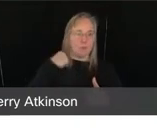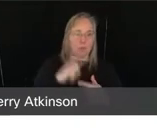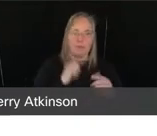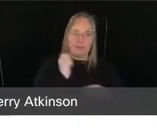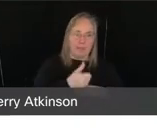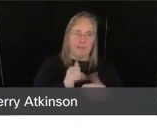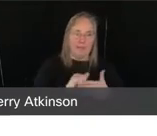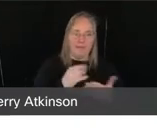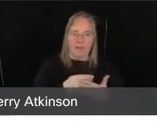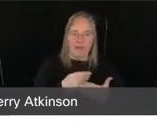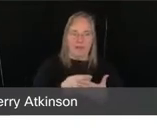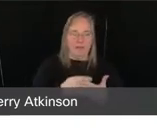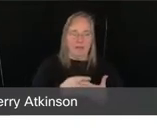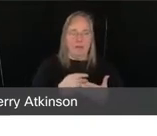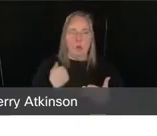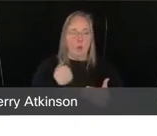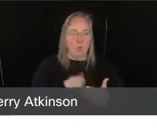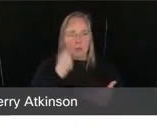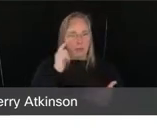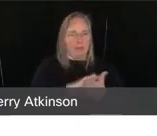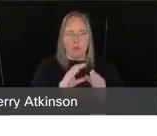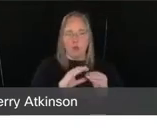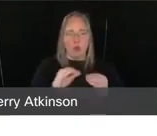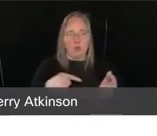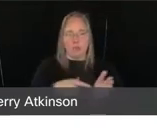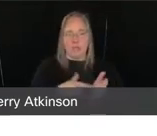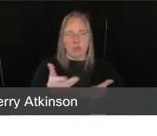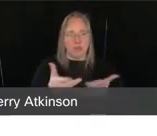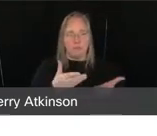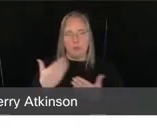believe there is no debt service burden for